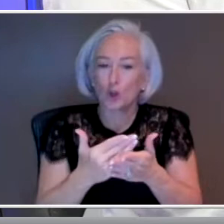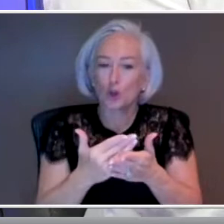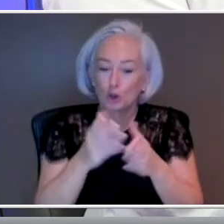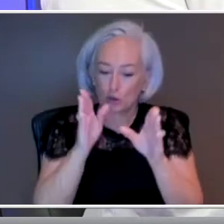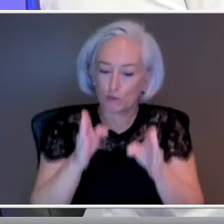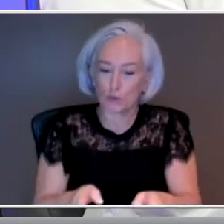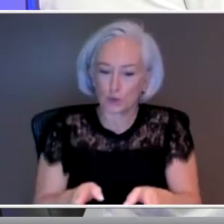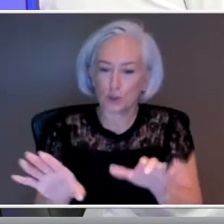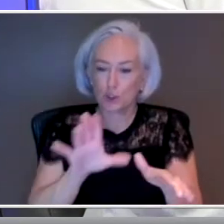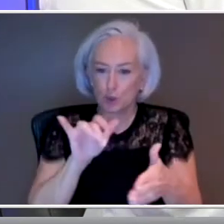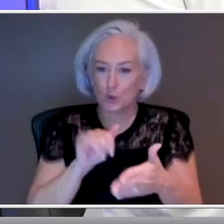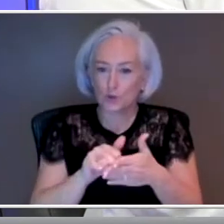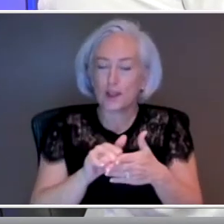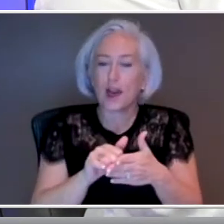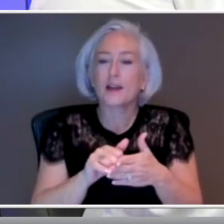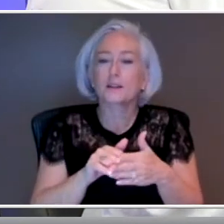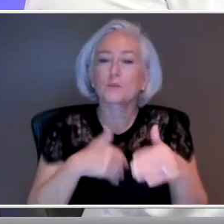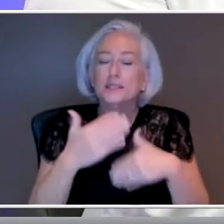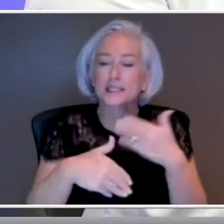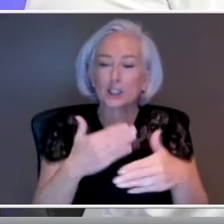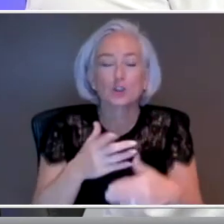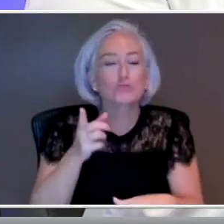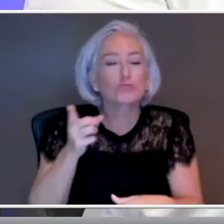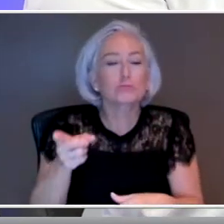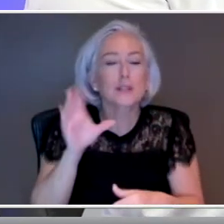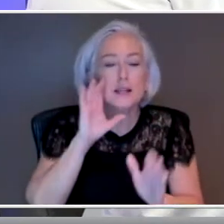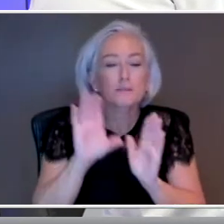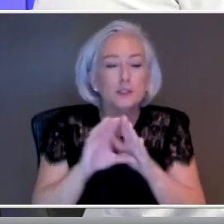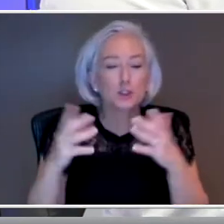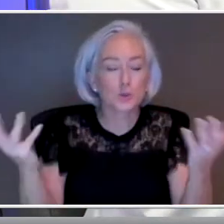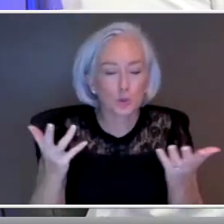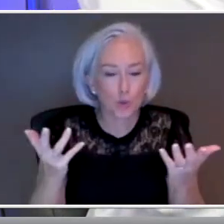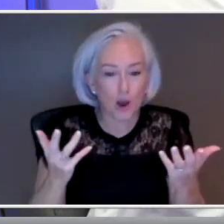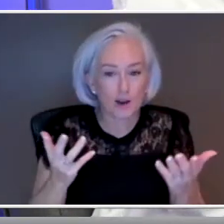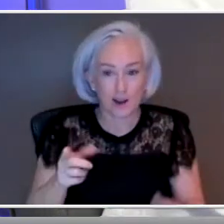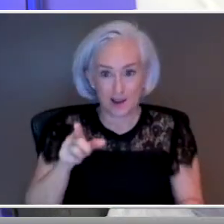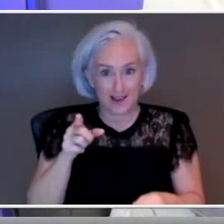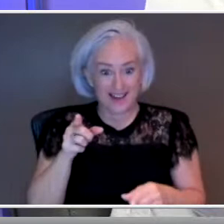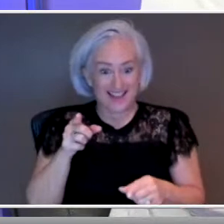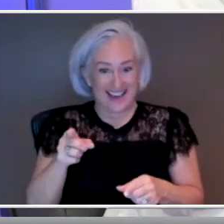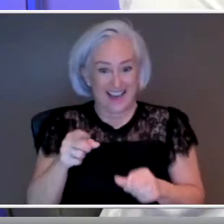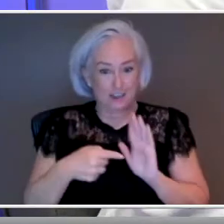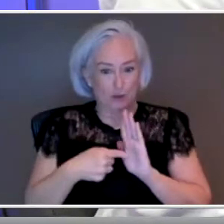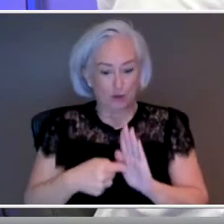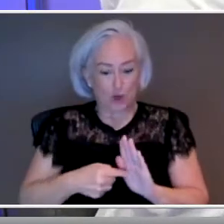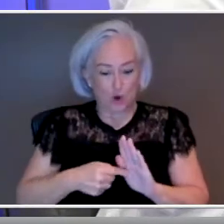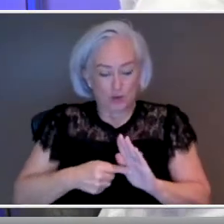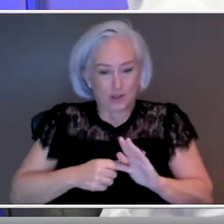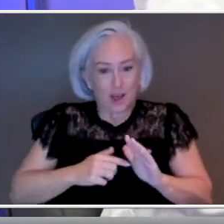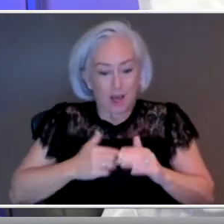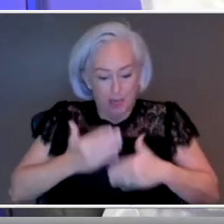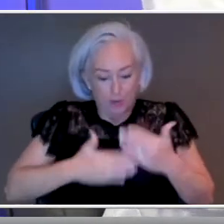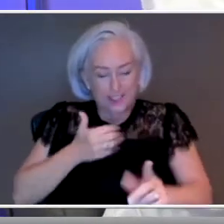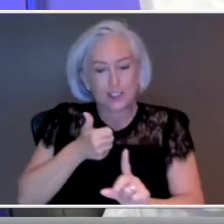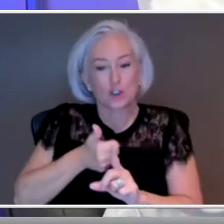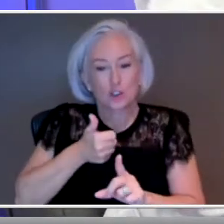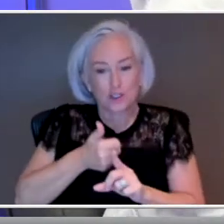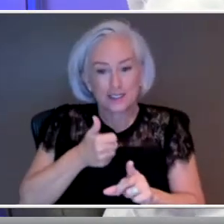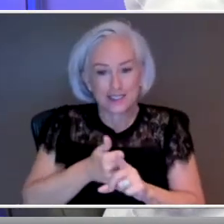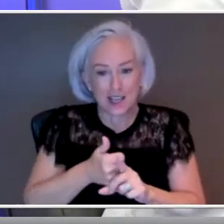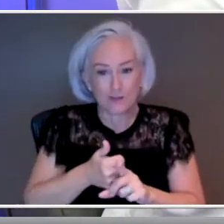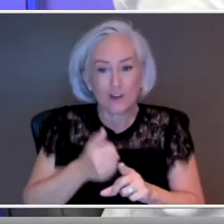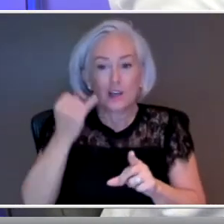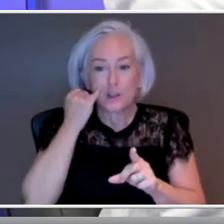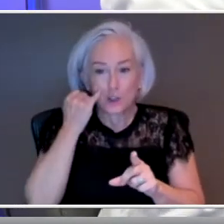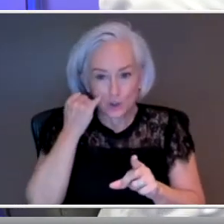Yeah. Okay, and then what's this we're looking at? So then this is the actual procedure. So over here, you can see the tube going into the